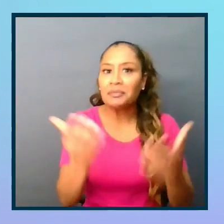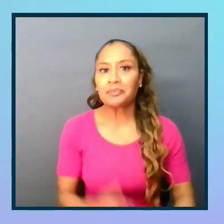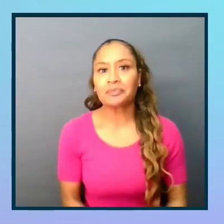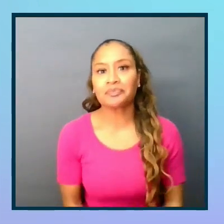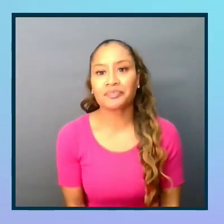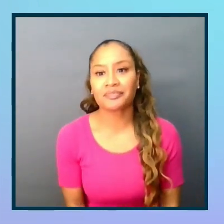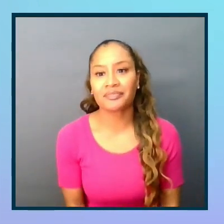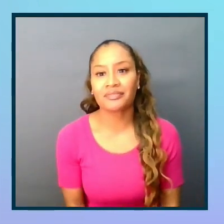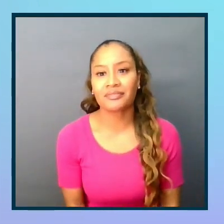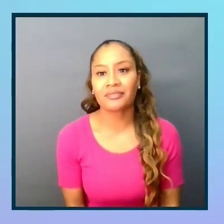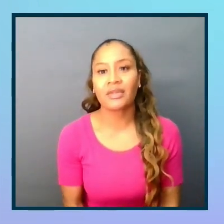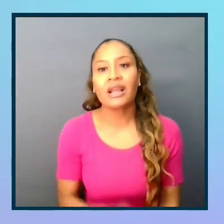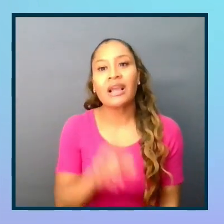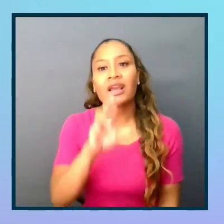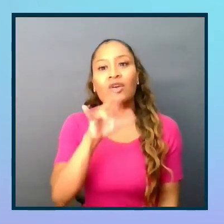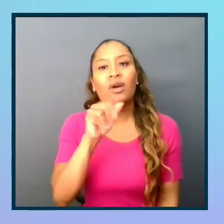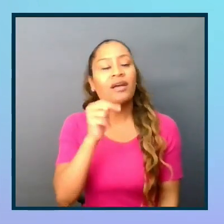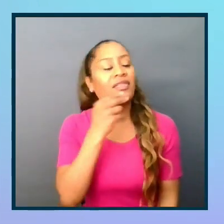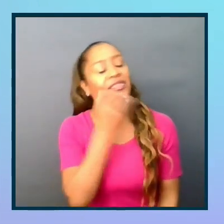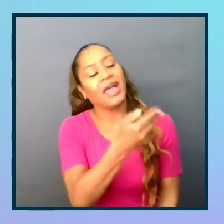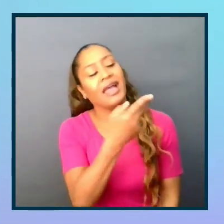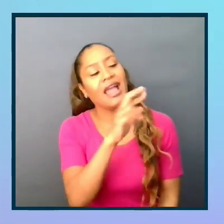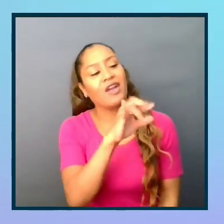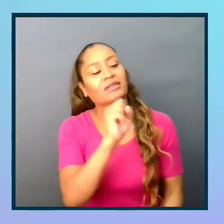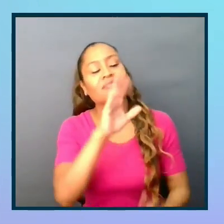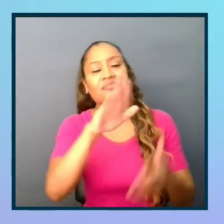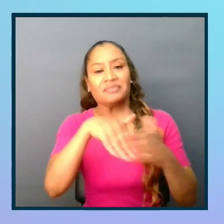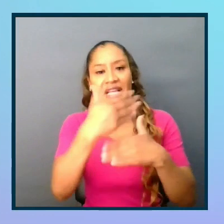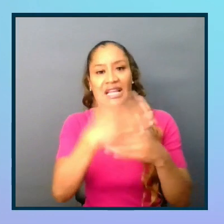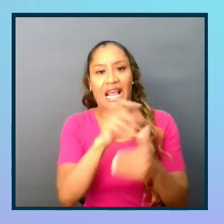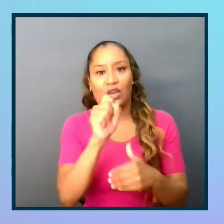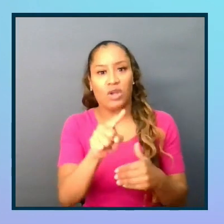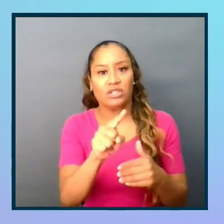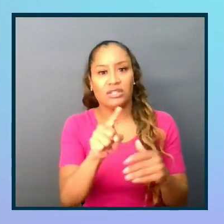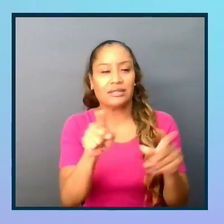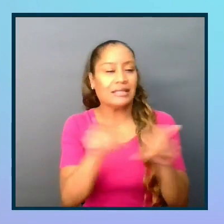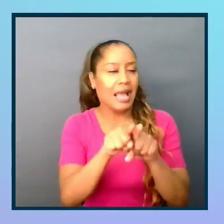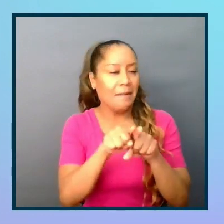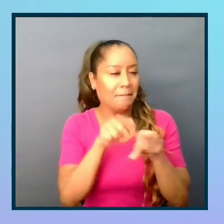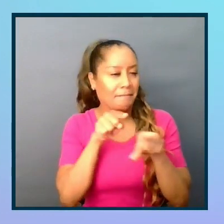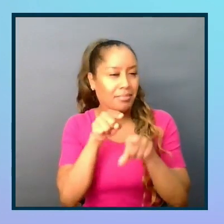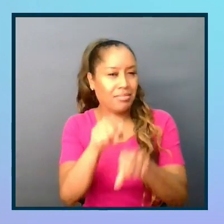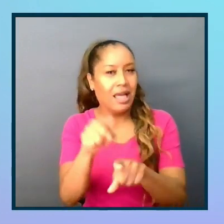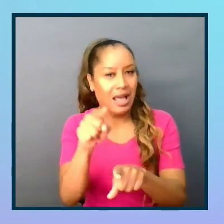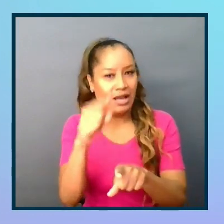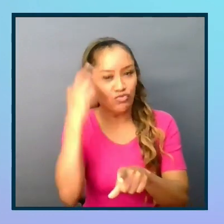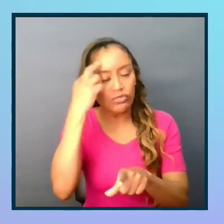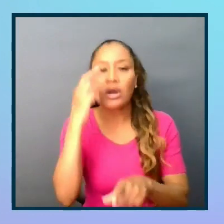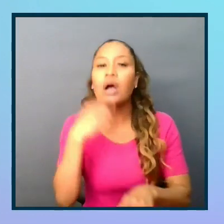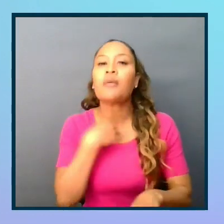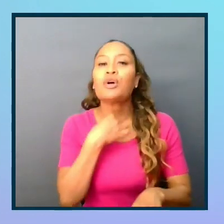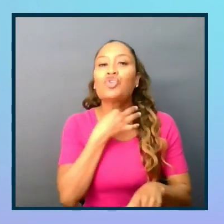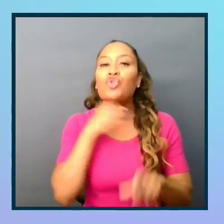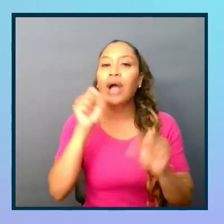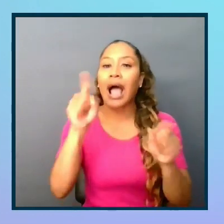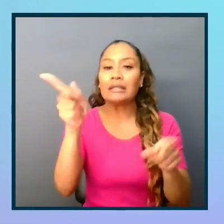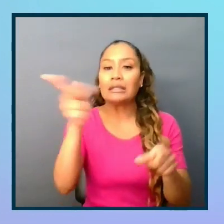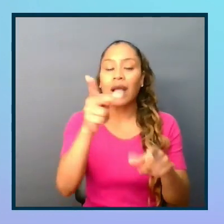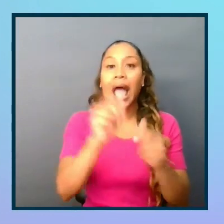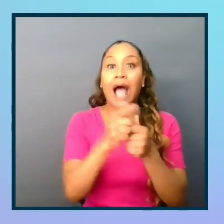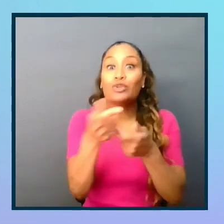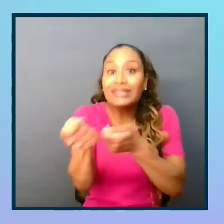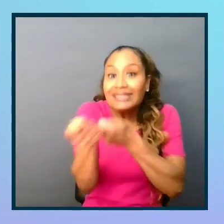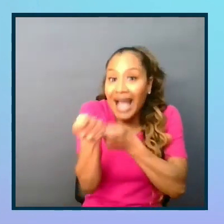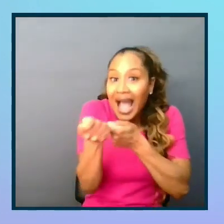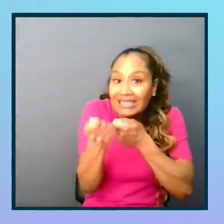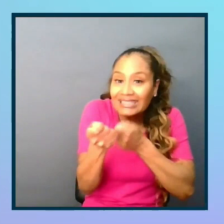Thanks, Harris. I think this next question flows along the same line of reasoning. How do you entice developers to want to